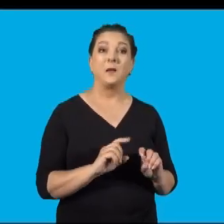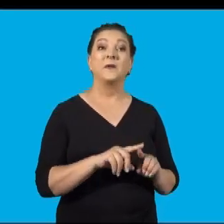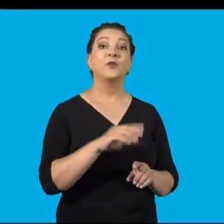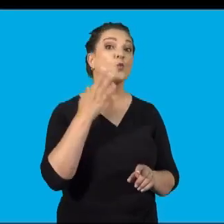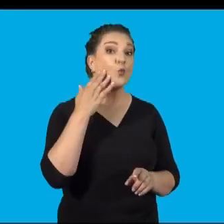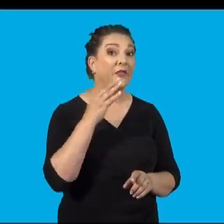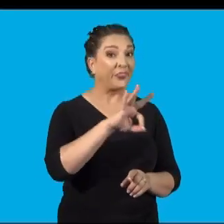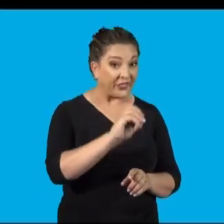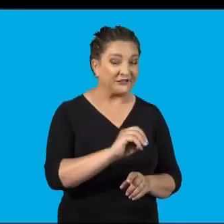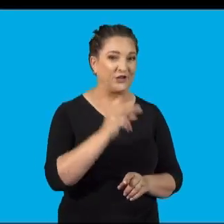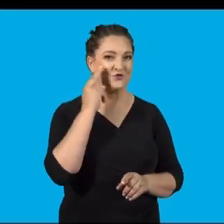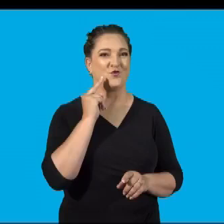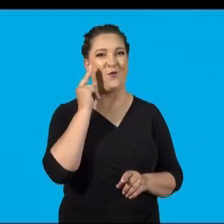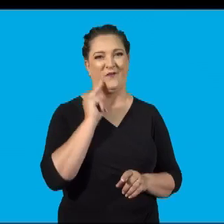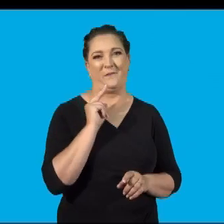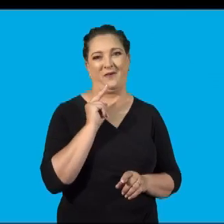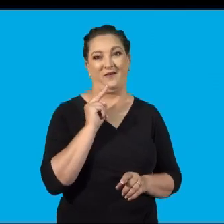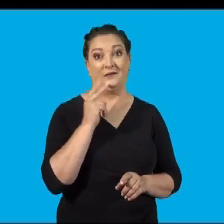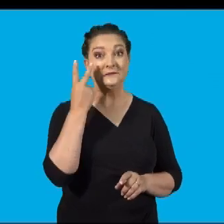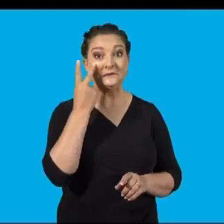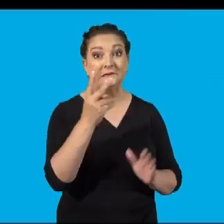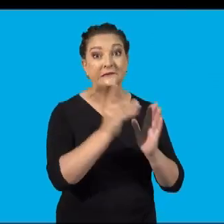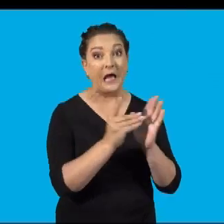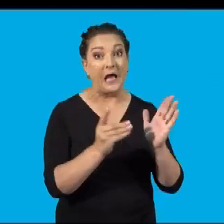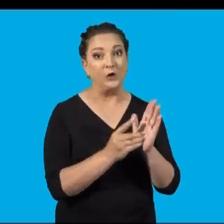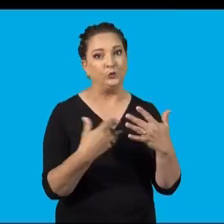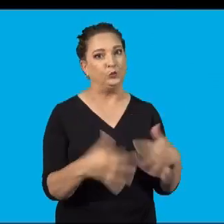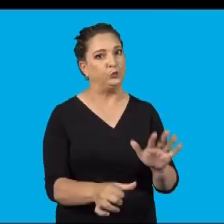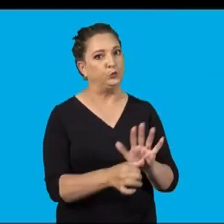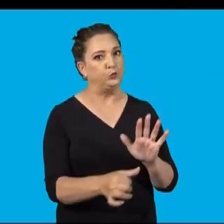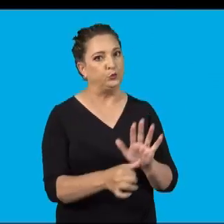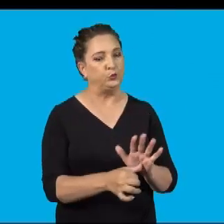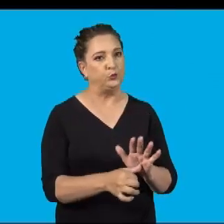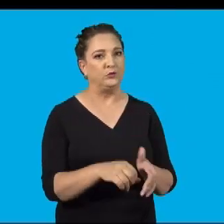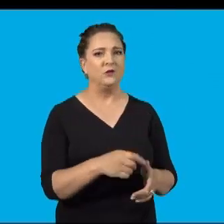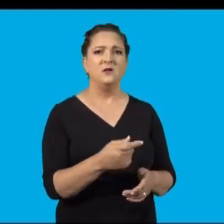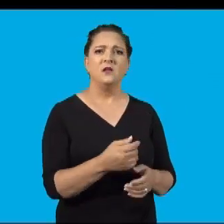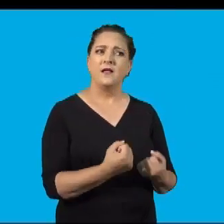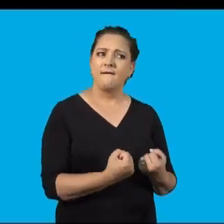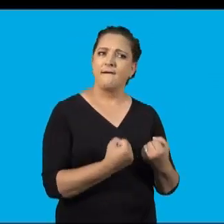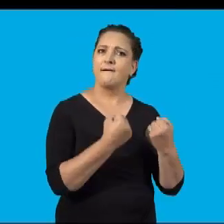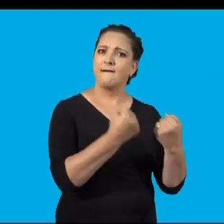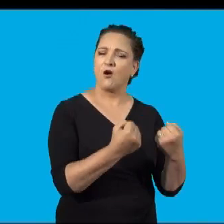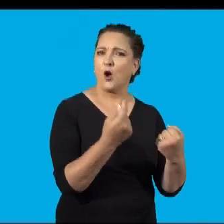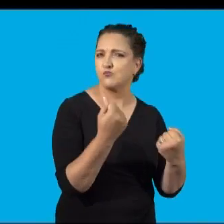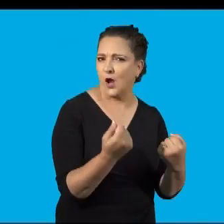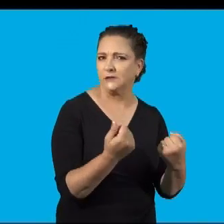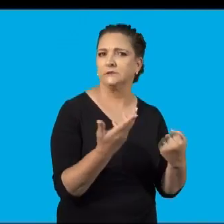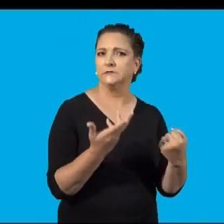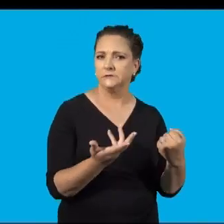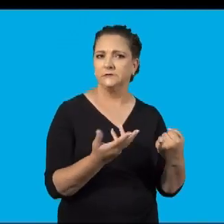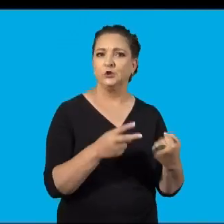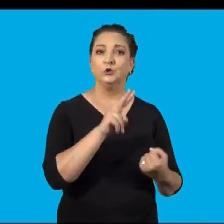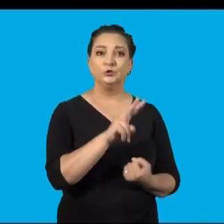30 November, very key, very important that you take note of dates. The cost price of this vehicle was